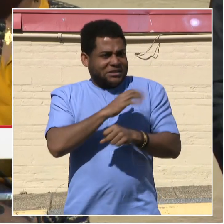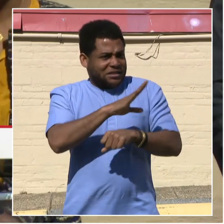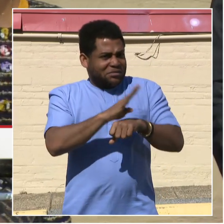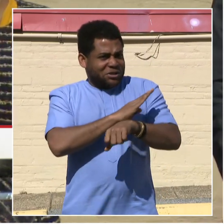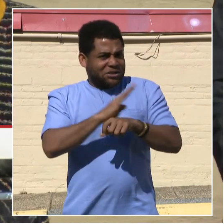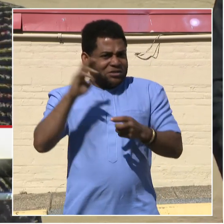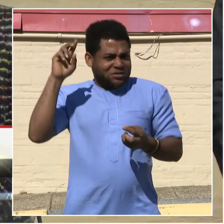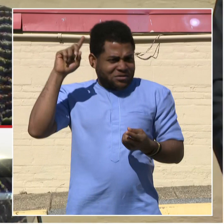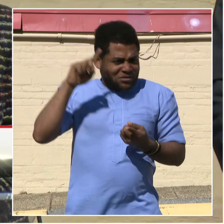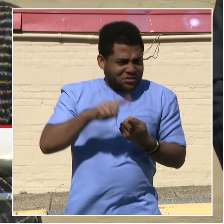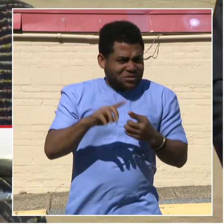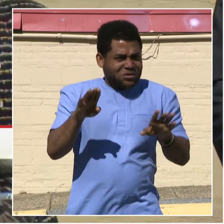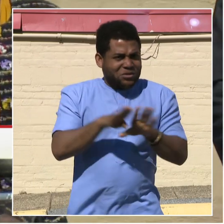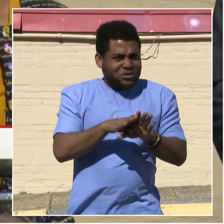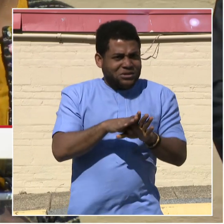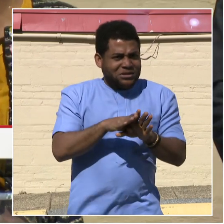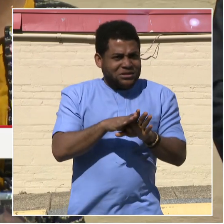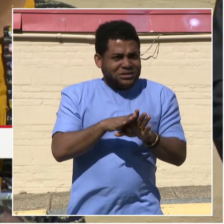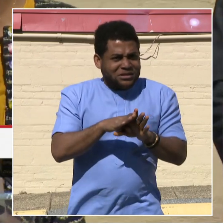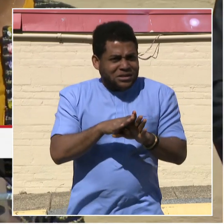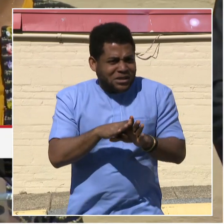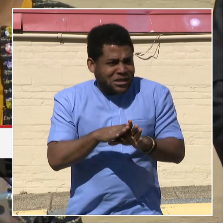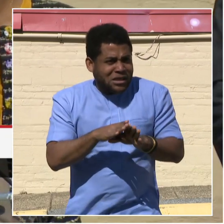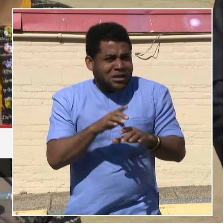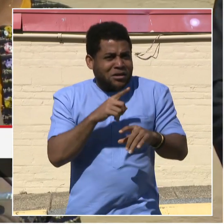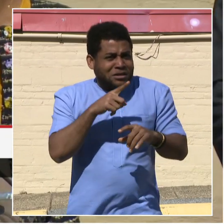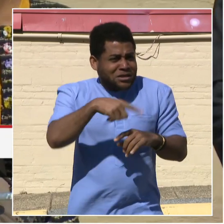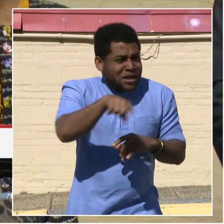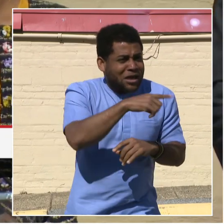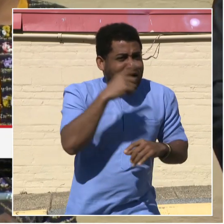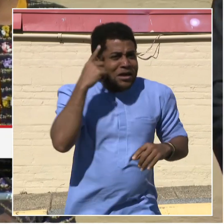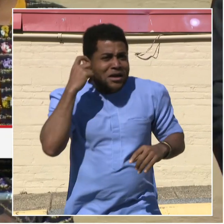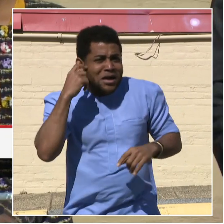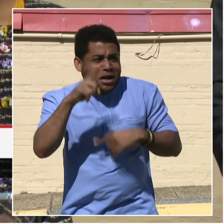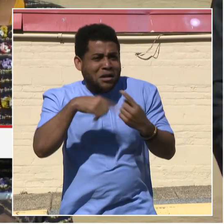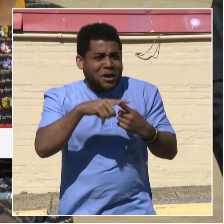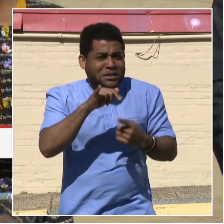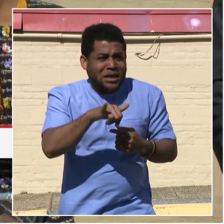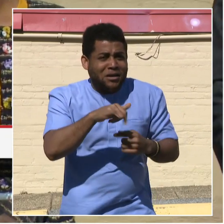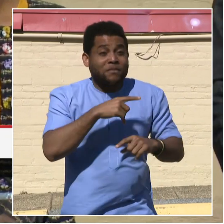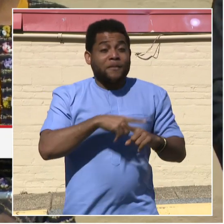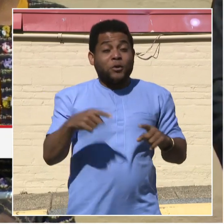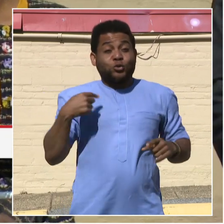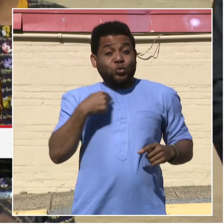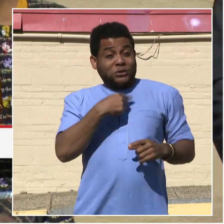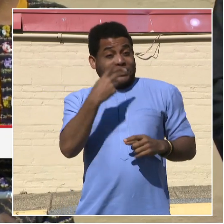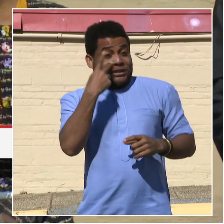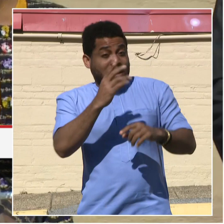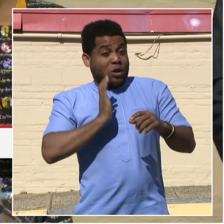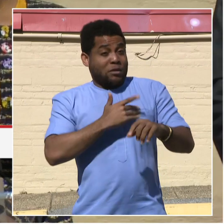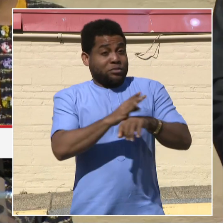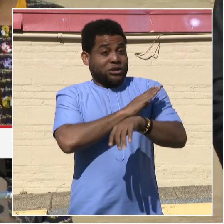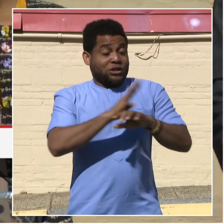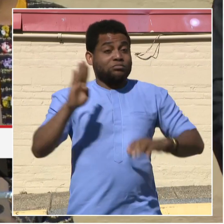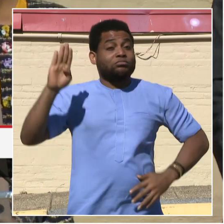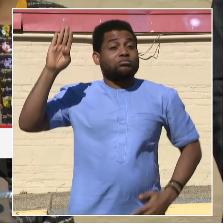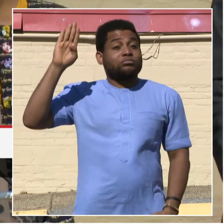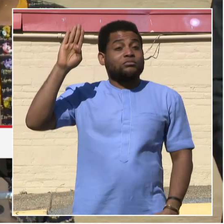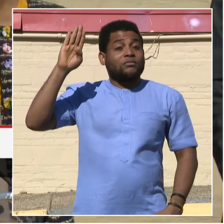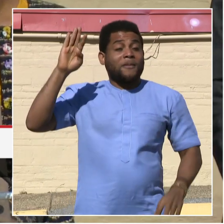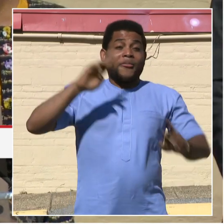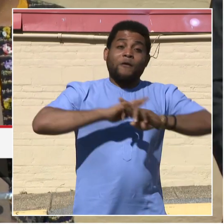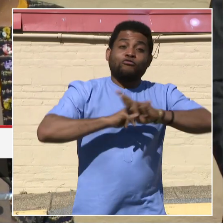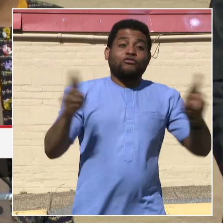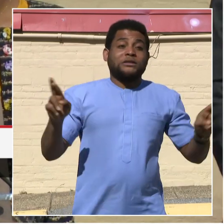were skeptical. But we know what we've seen is that businesses are coming forward, that they have a